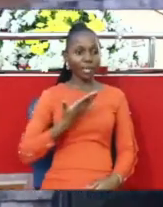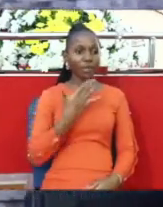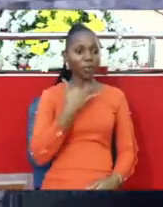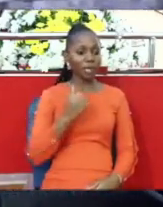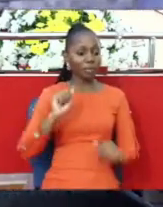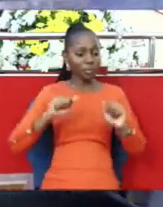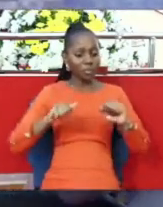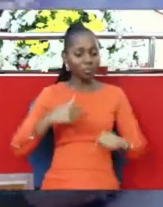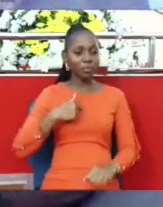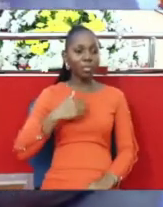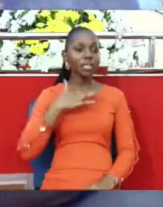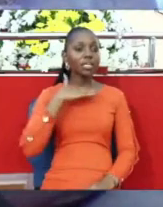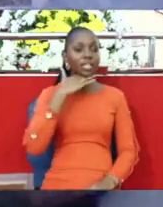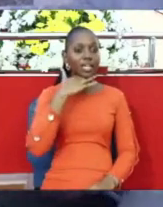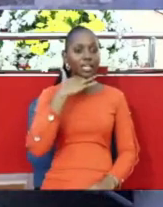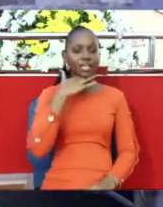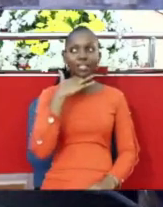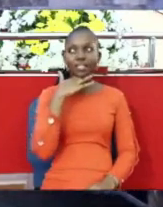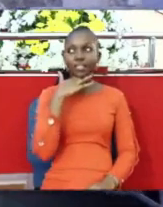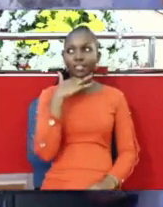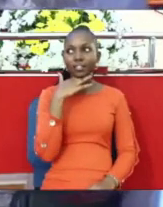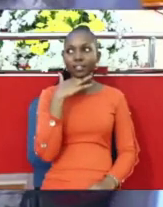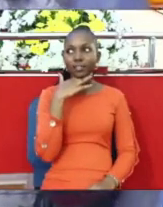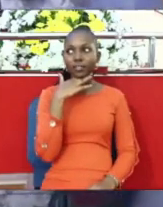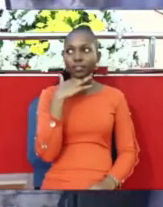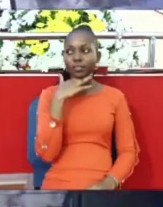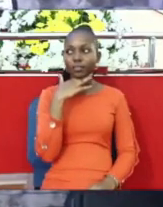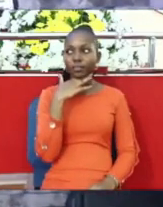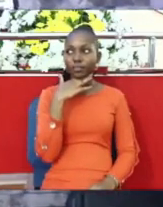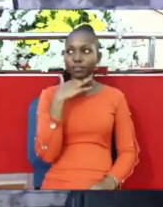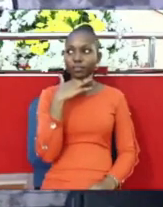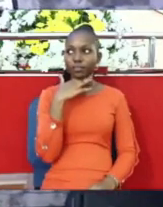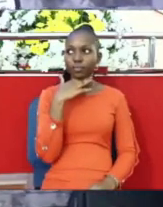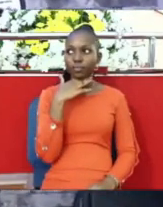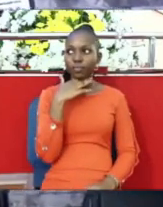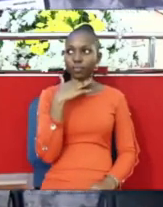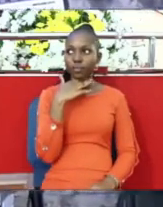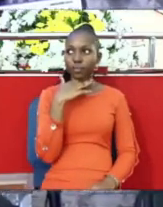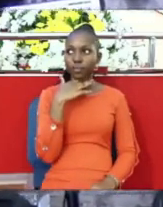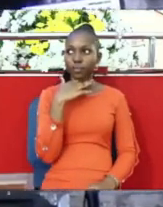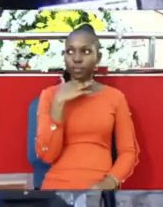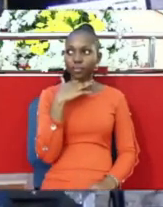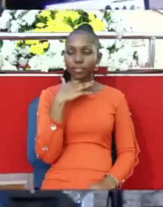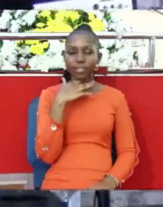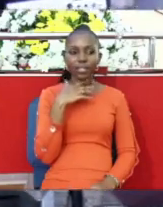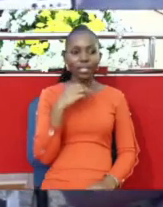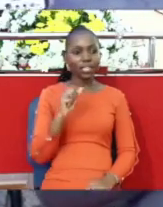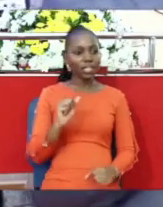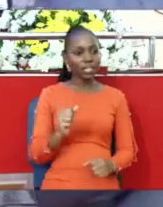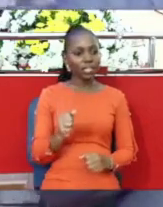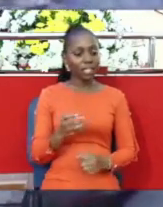He was dying. Alikuwa afa. And he comes from those countries that when you are dying the doctors also tell you when you are going to die. Na